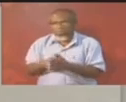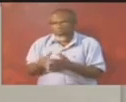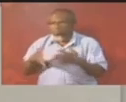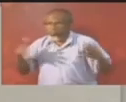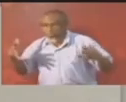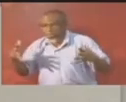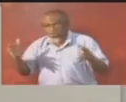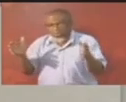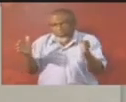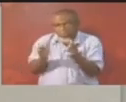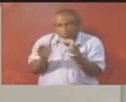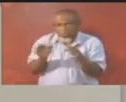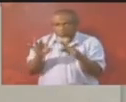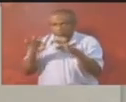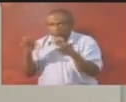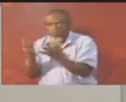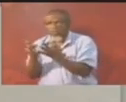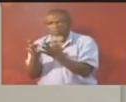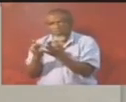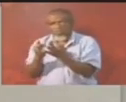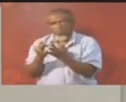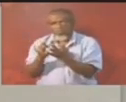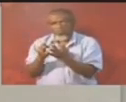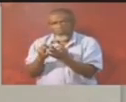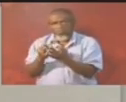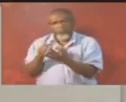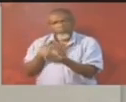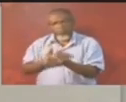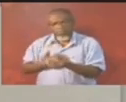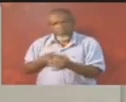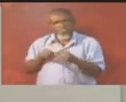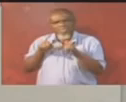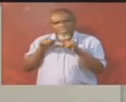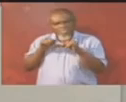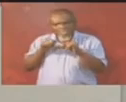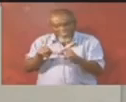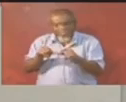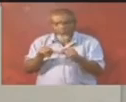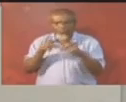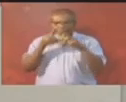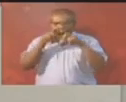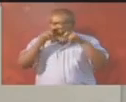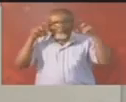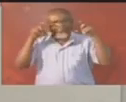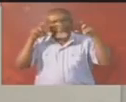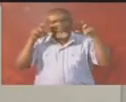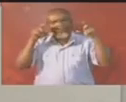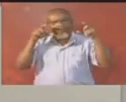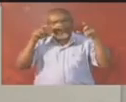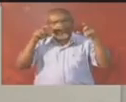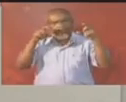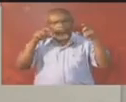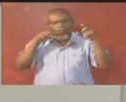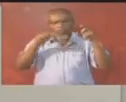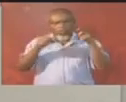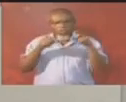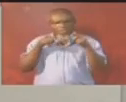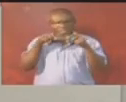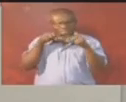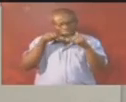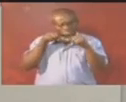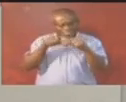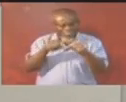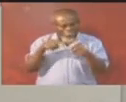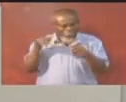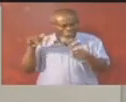to a particular area of said household. You keep your mask on. You don't share spaces and you don't occupy the same space as the other